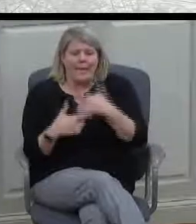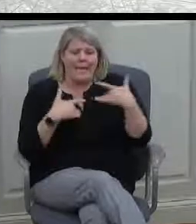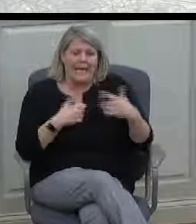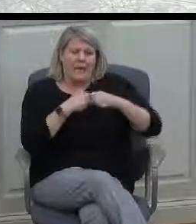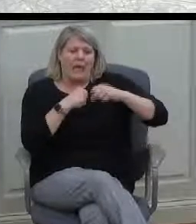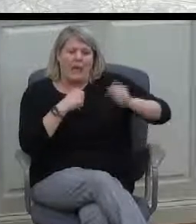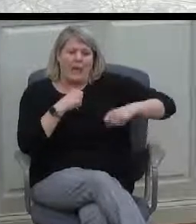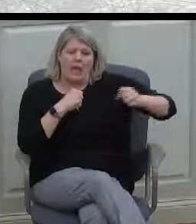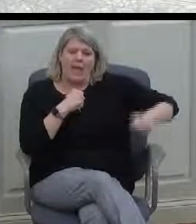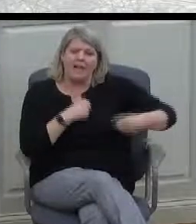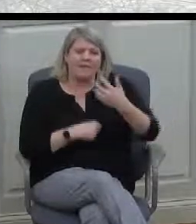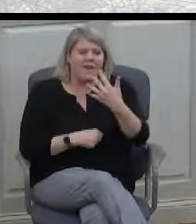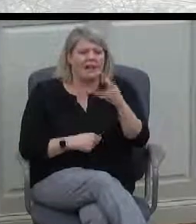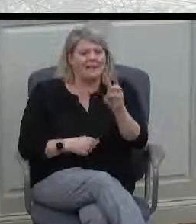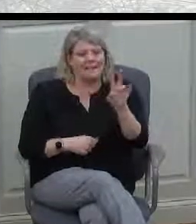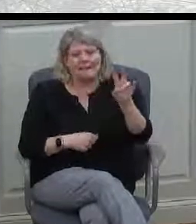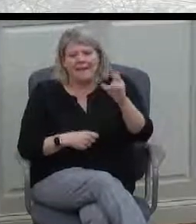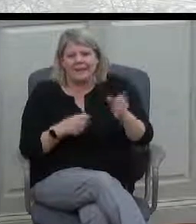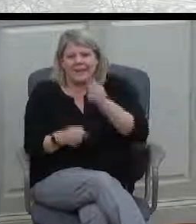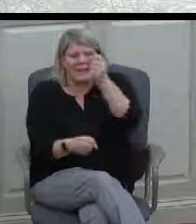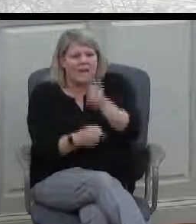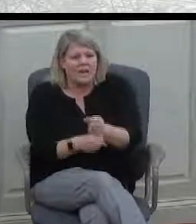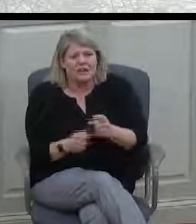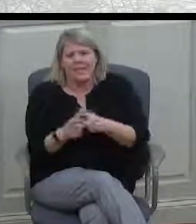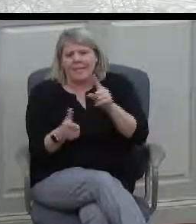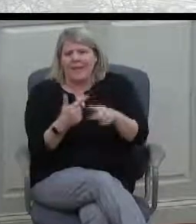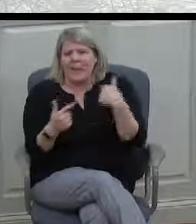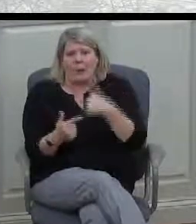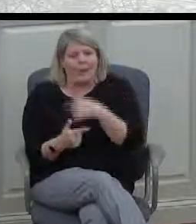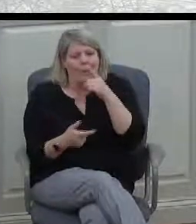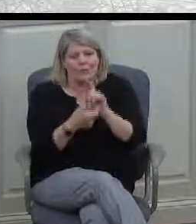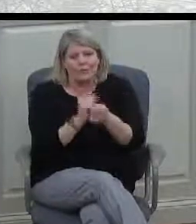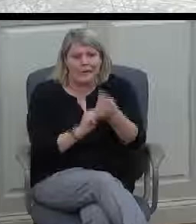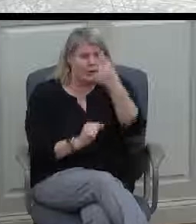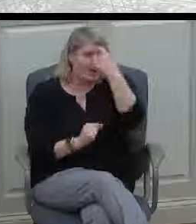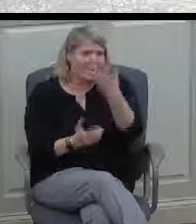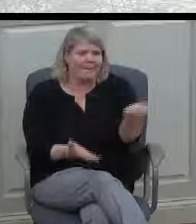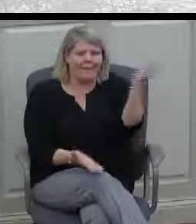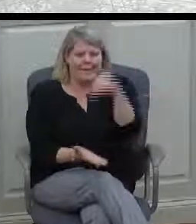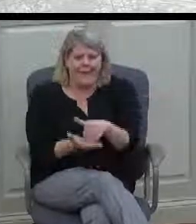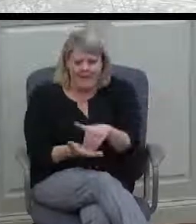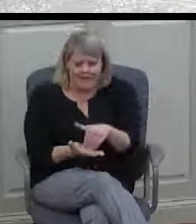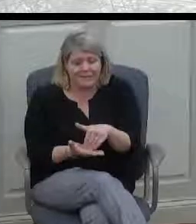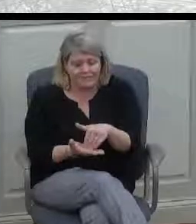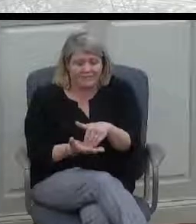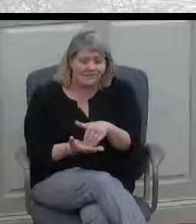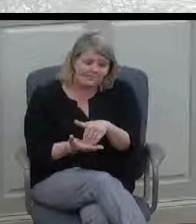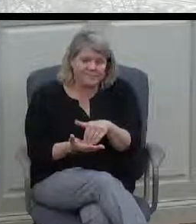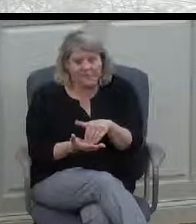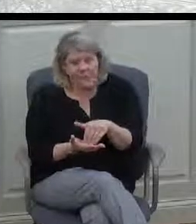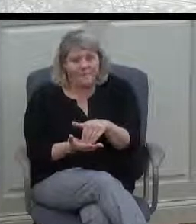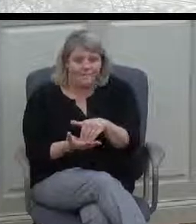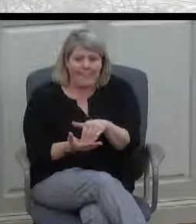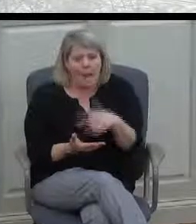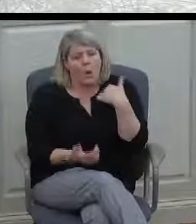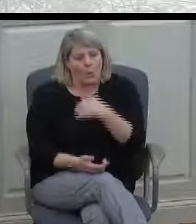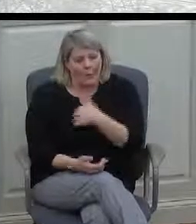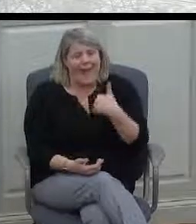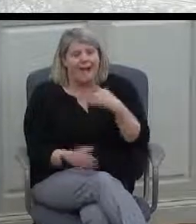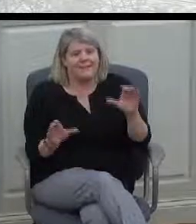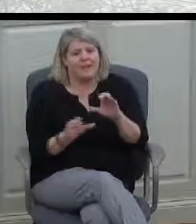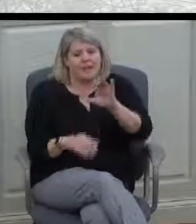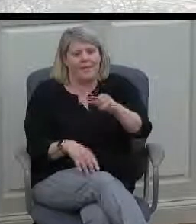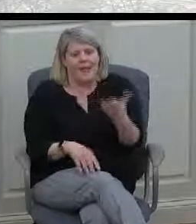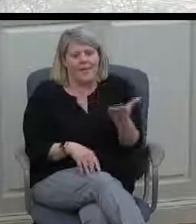years, by the time we get to the end, we've changed our mind and want something different. So, which is something we've probably done in the past on